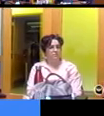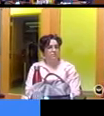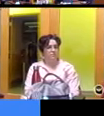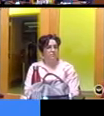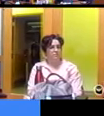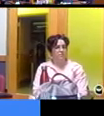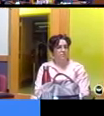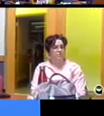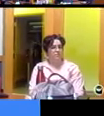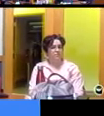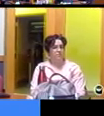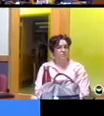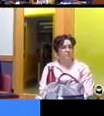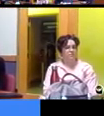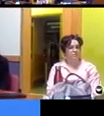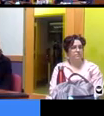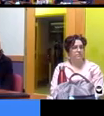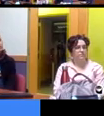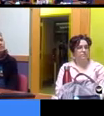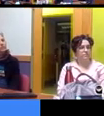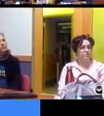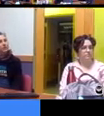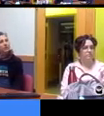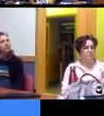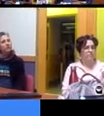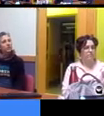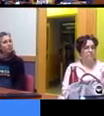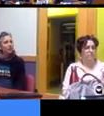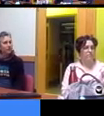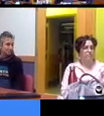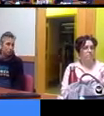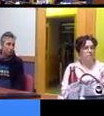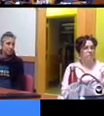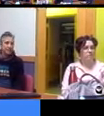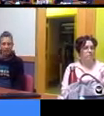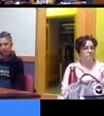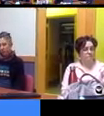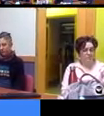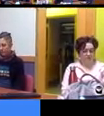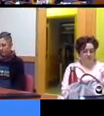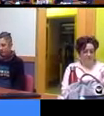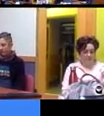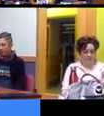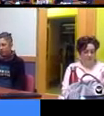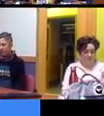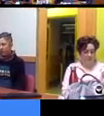people. Don't go into the procedure or recovery room, but we'll talk a little bit about where the support person can be